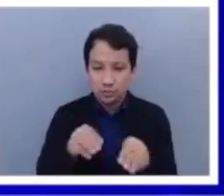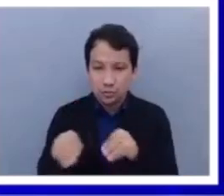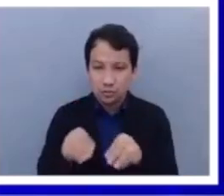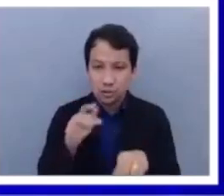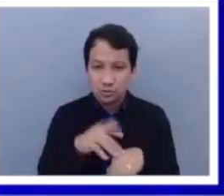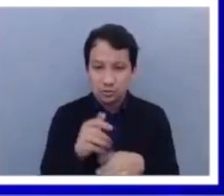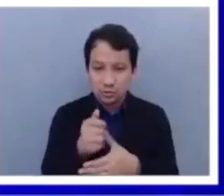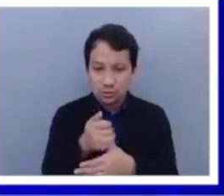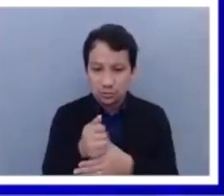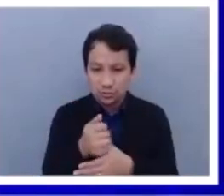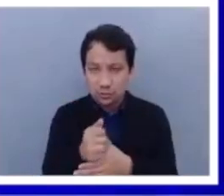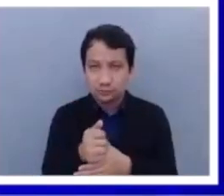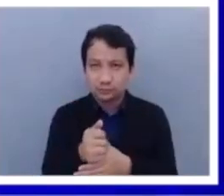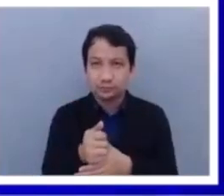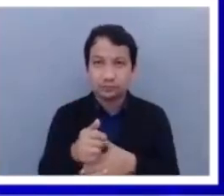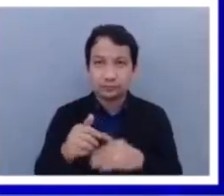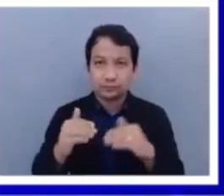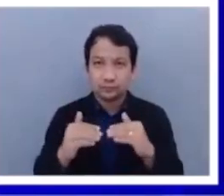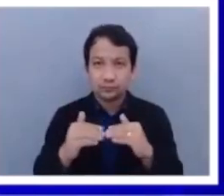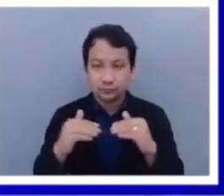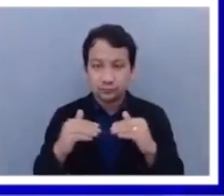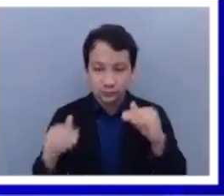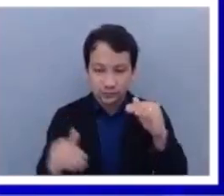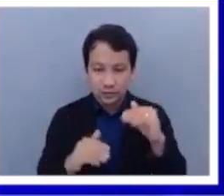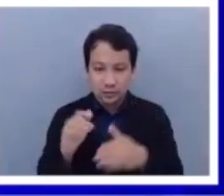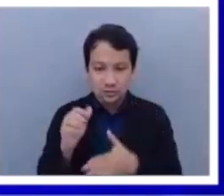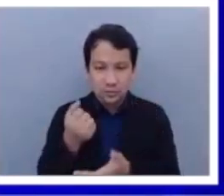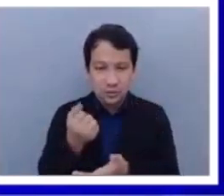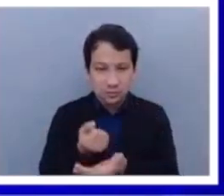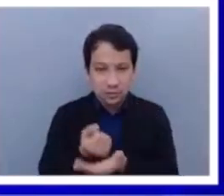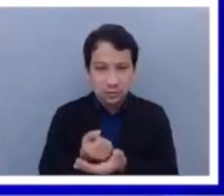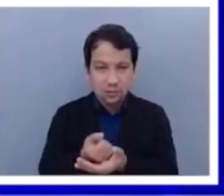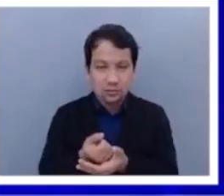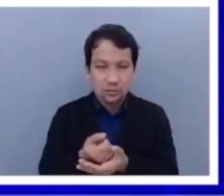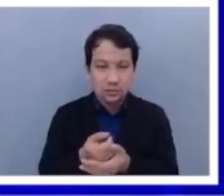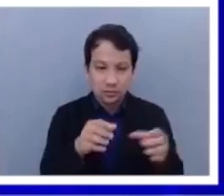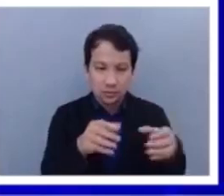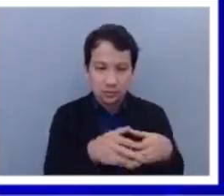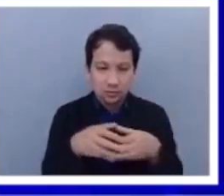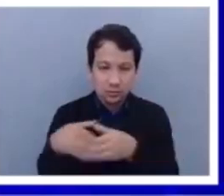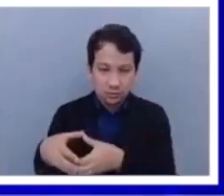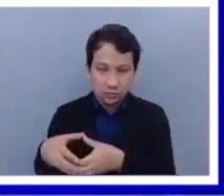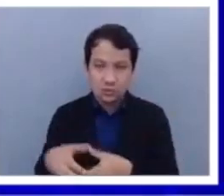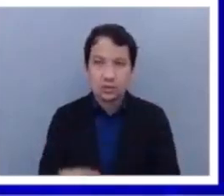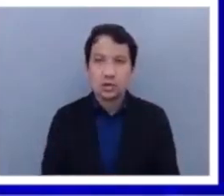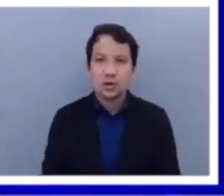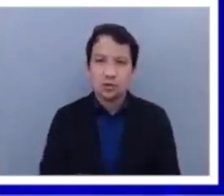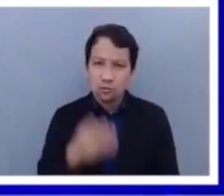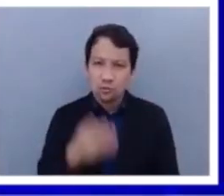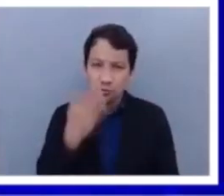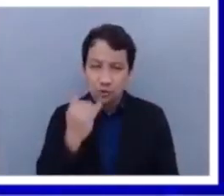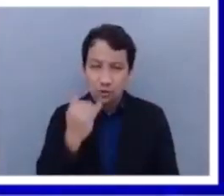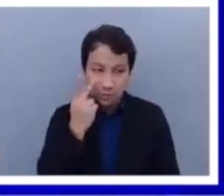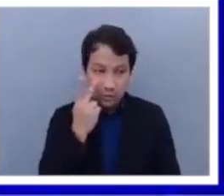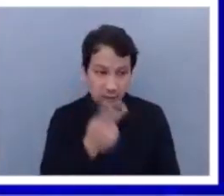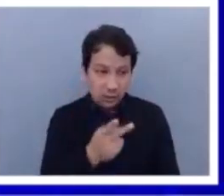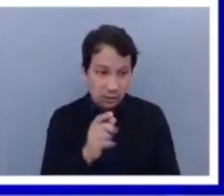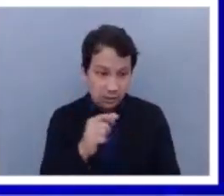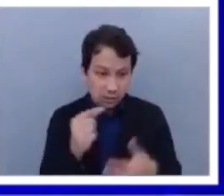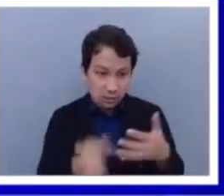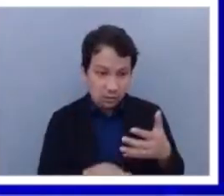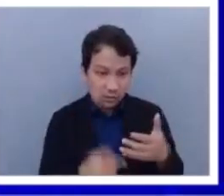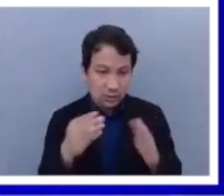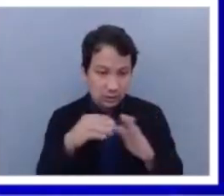and mean and median wages by sector para makita natin kung ano ang increases dito sa